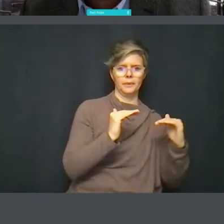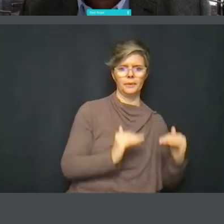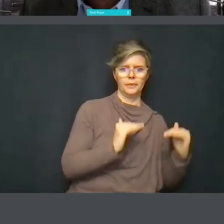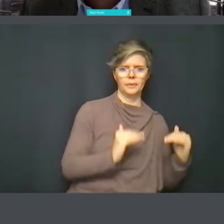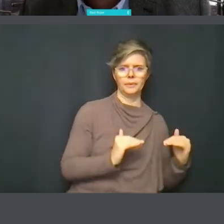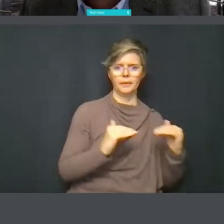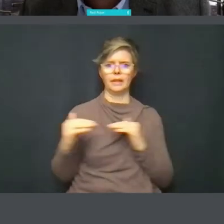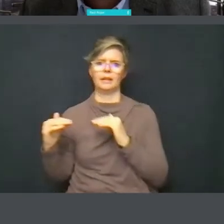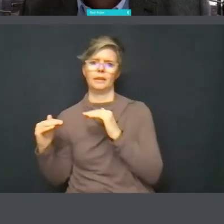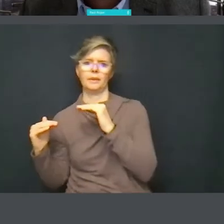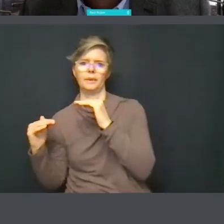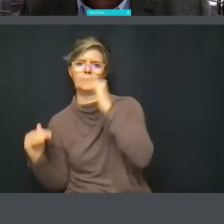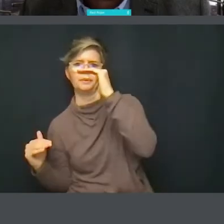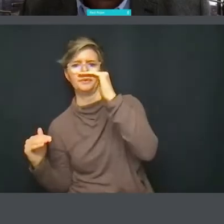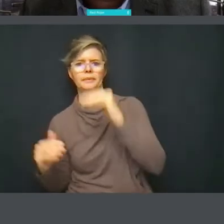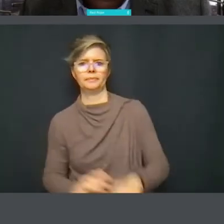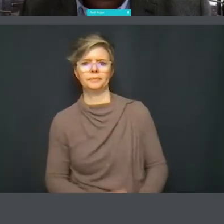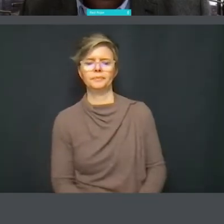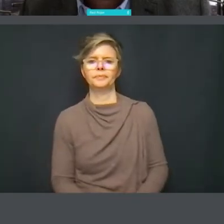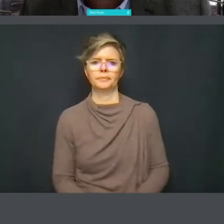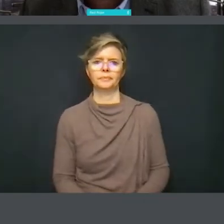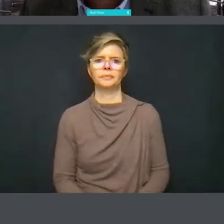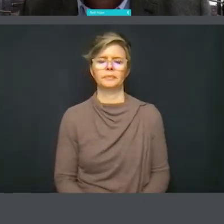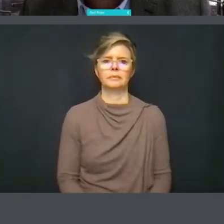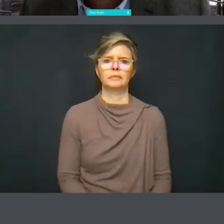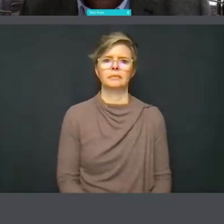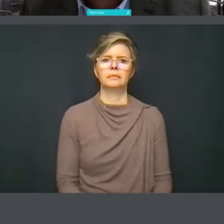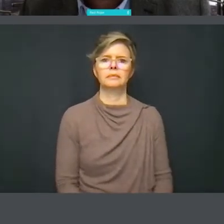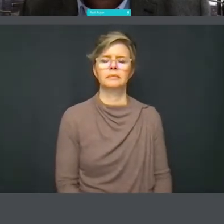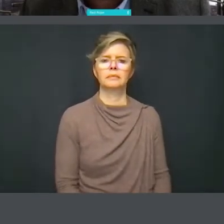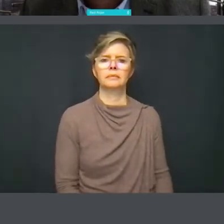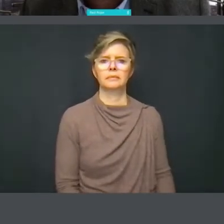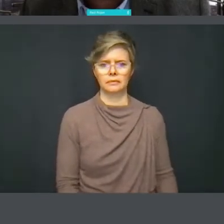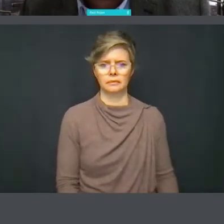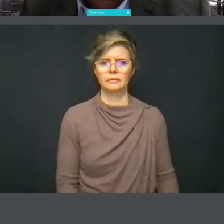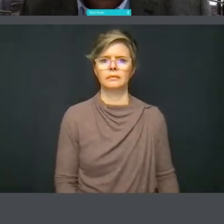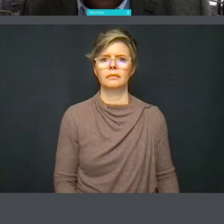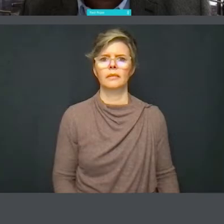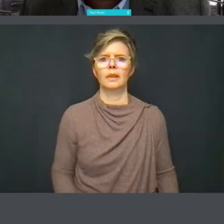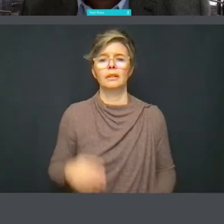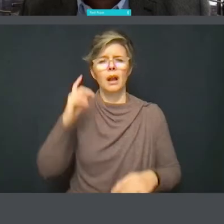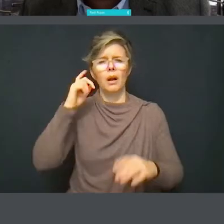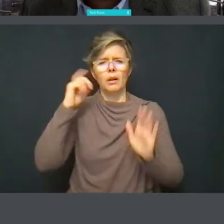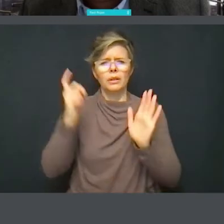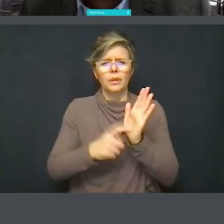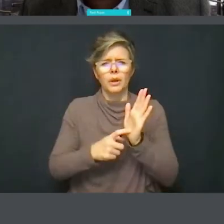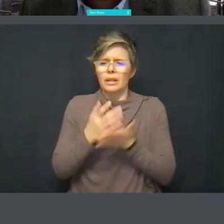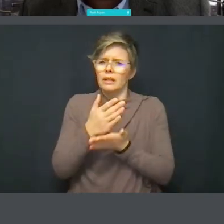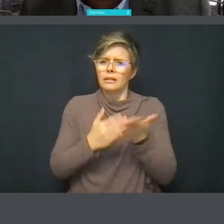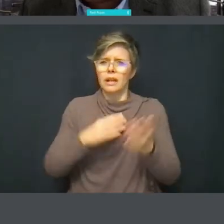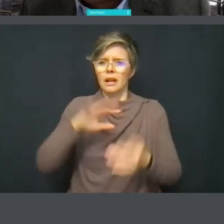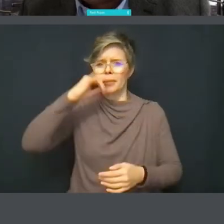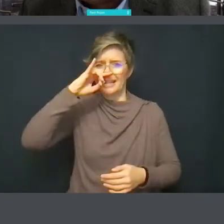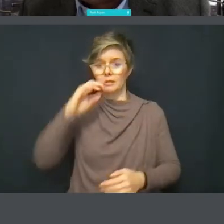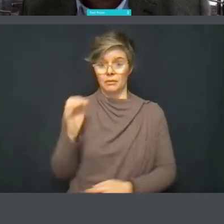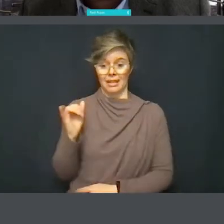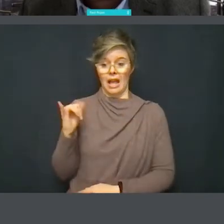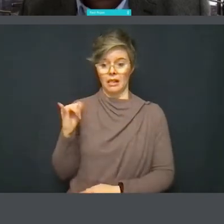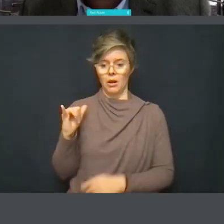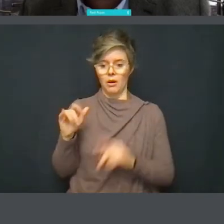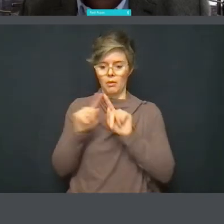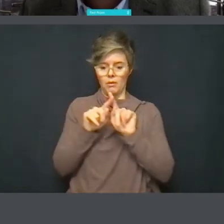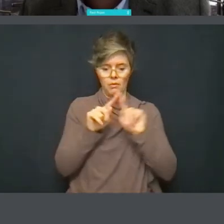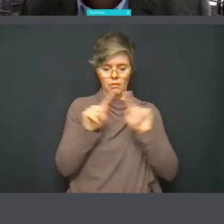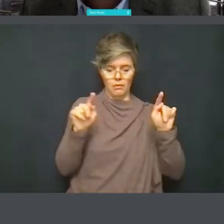kids. And sometimes you might say, well, all of these kids then probably have language impairments. Well, I think we want to focus on